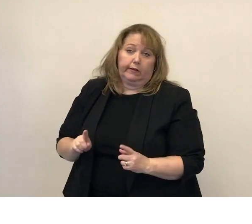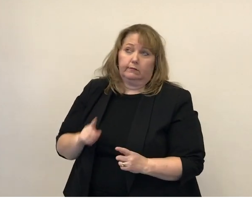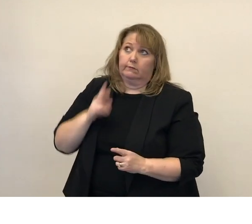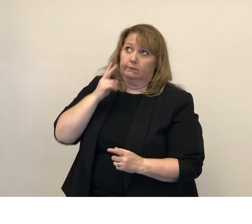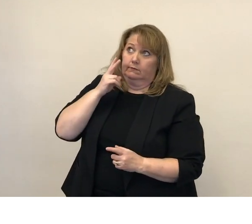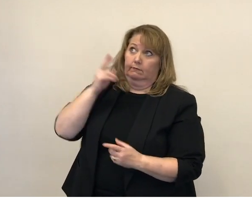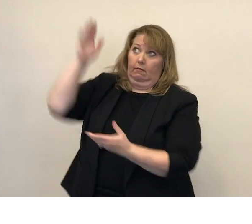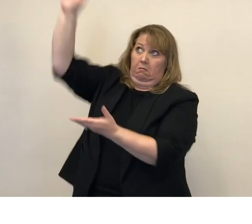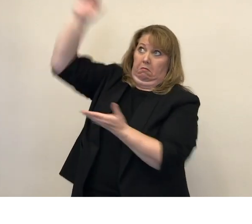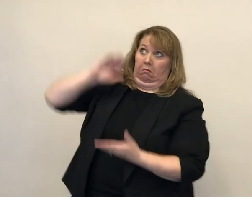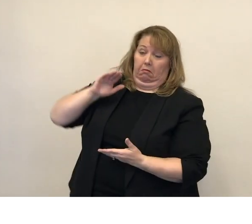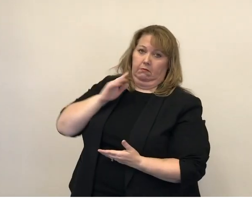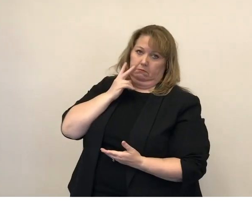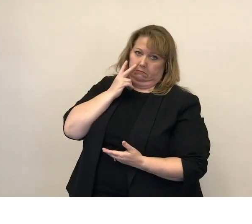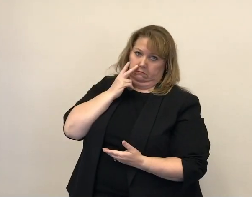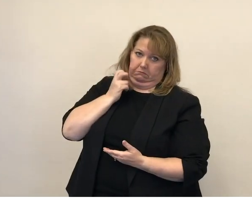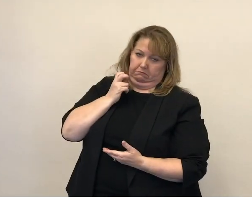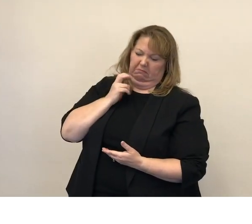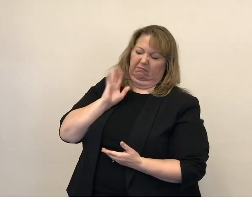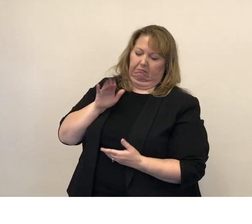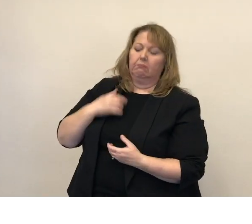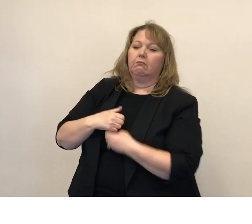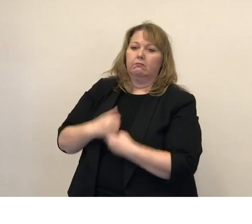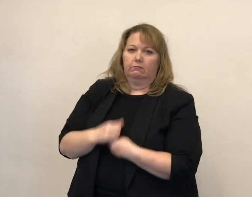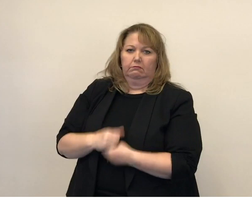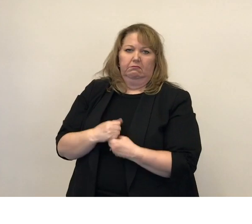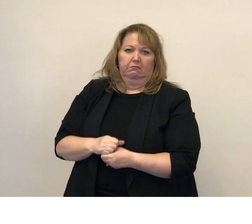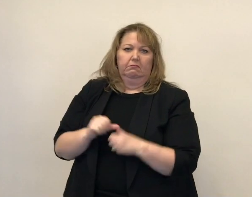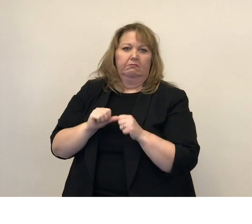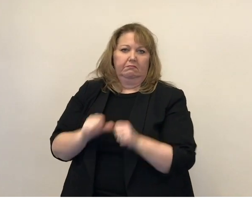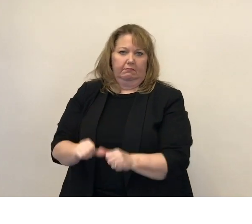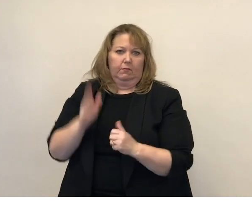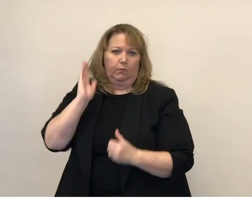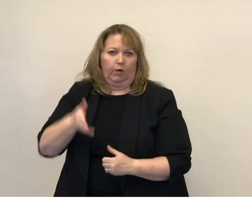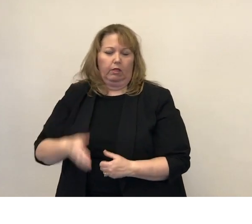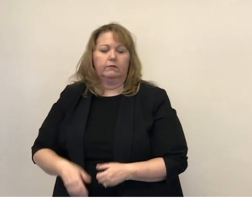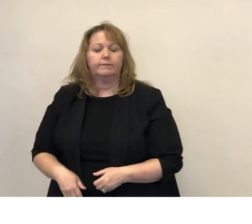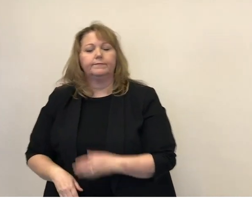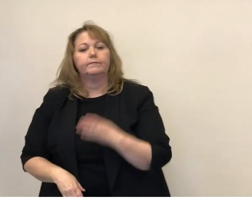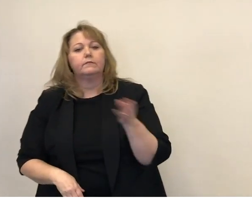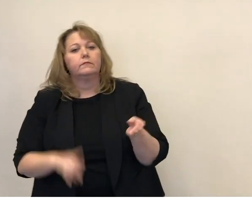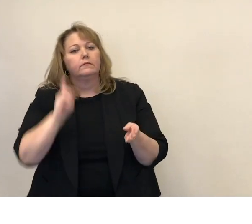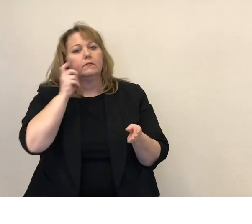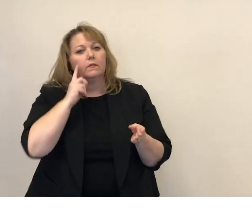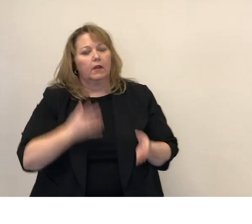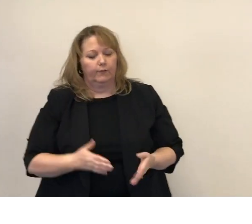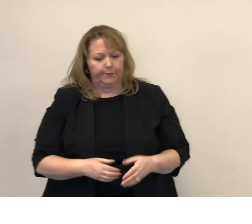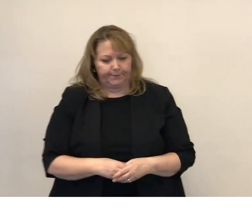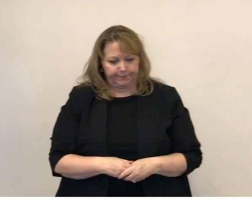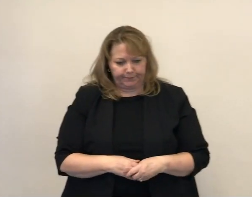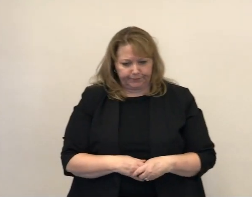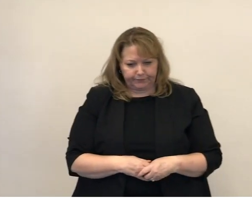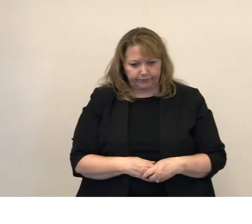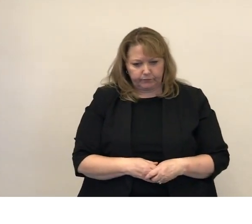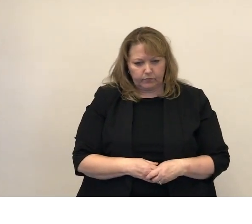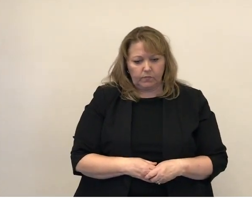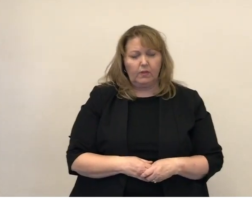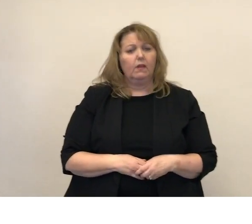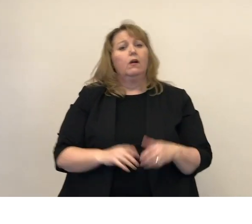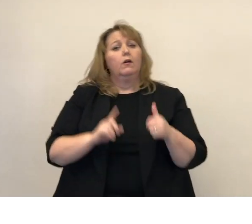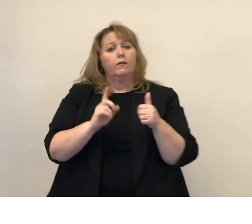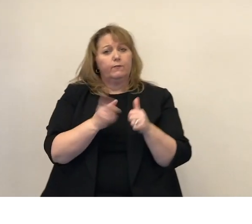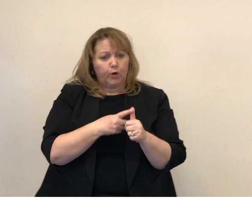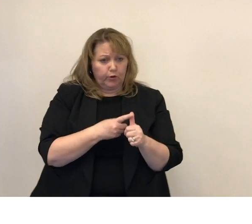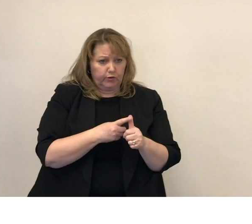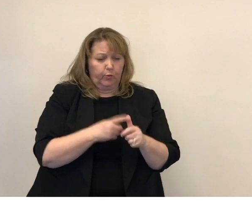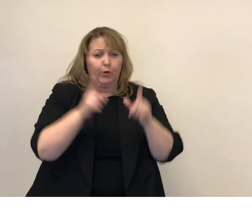for the testing. The first is you need the testing for people that are symptomatic so that we can determine if in fact they have COVID-19 or